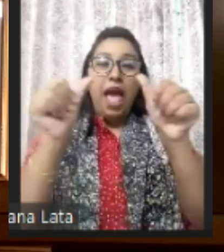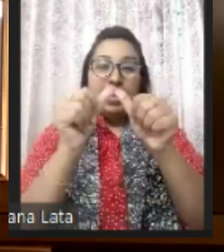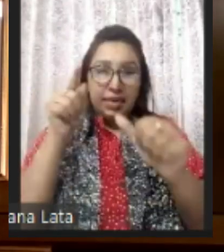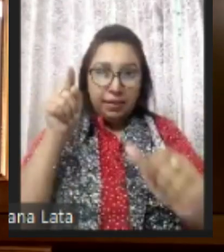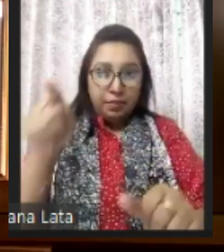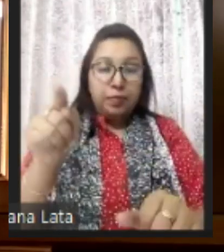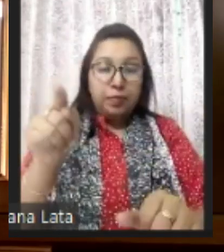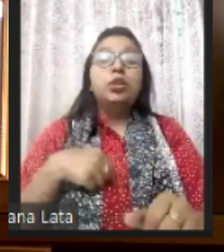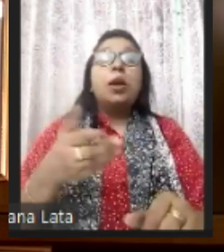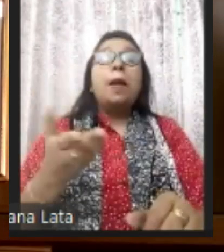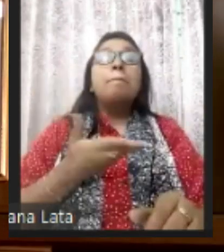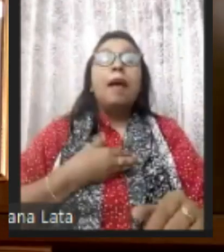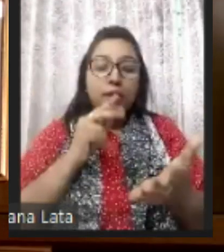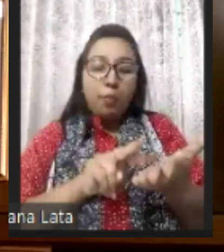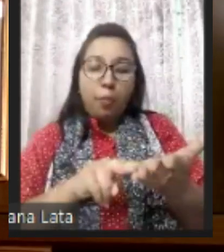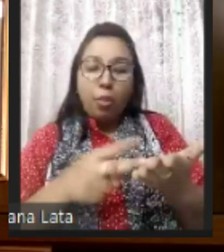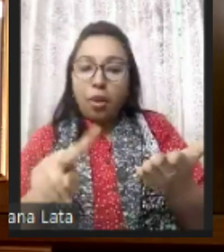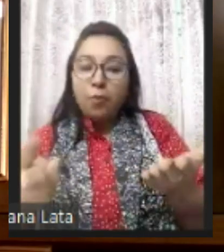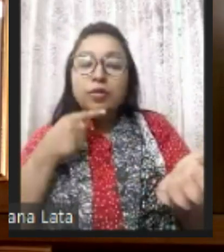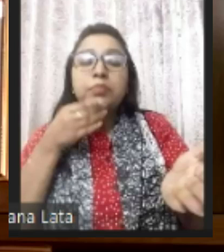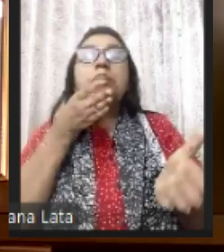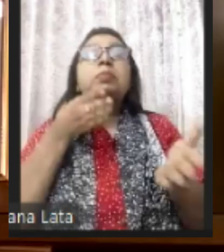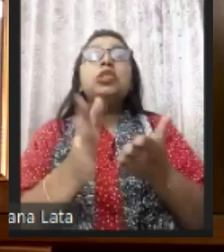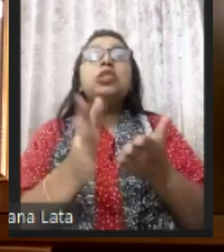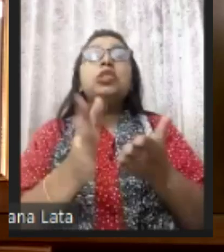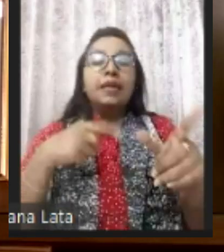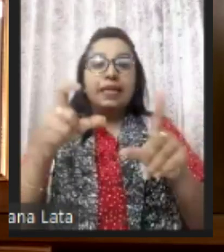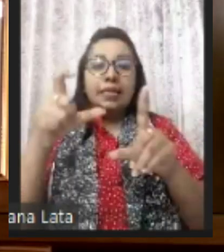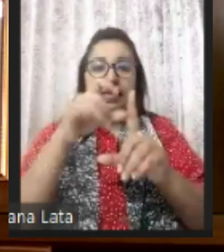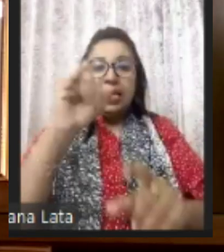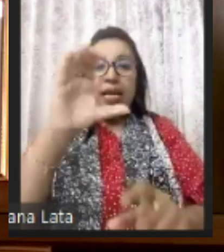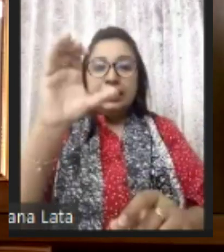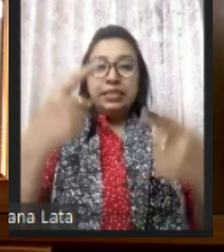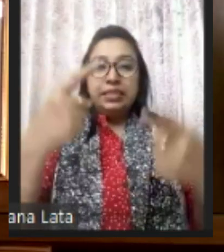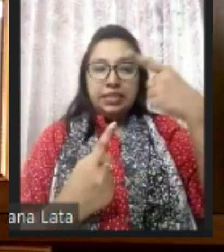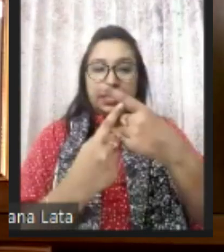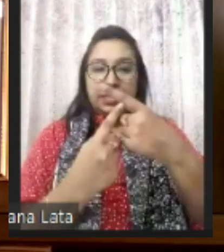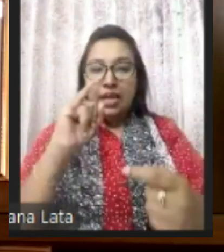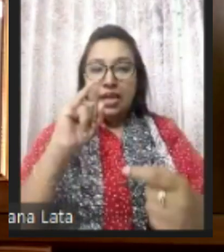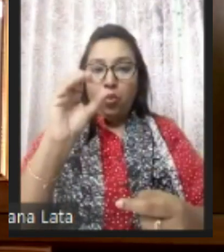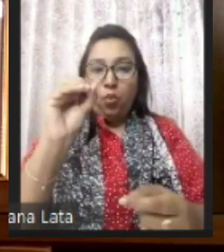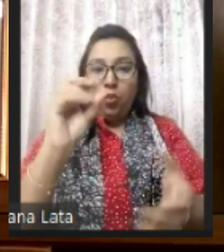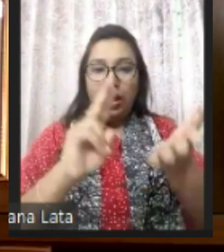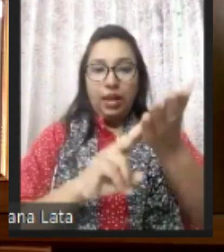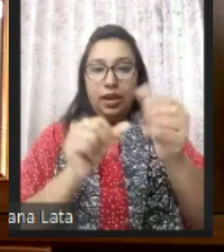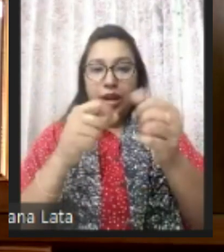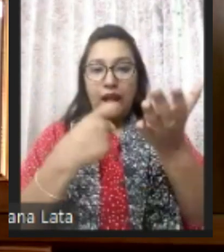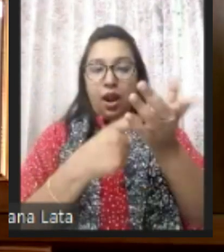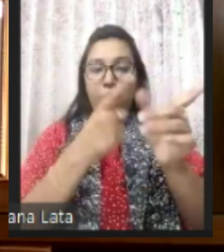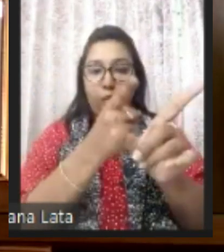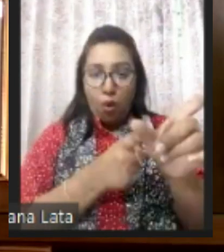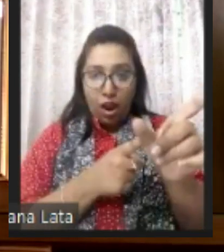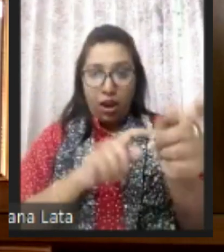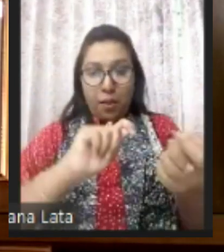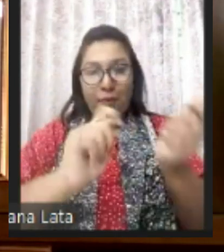students, including the visually impaired and other students, also have the opportunity to use it. Here, three types